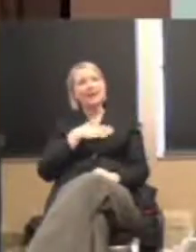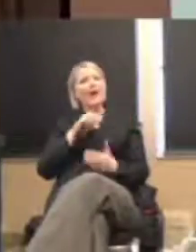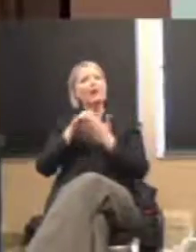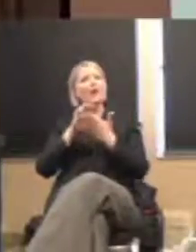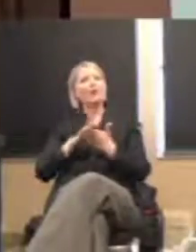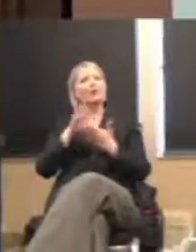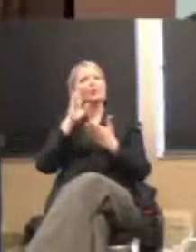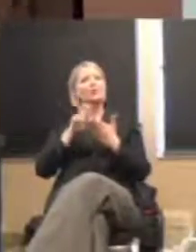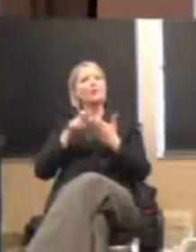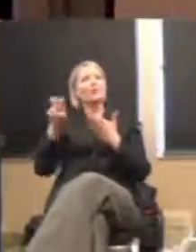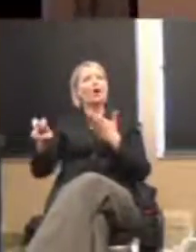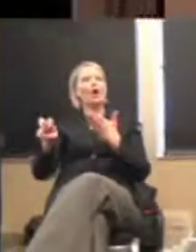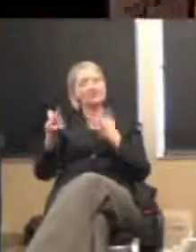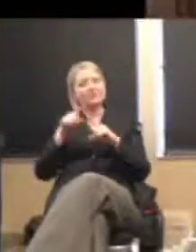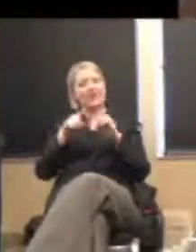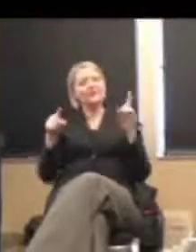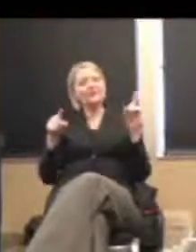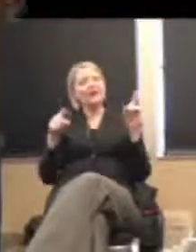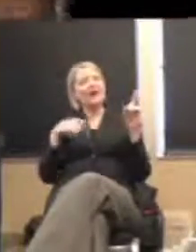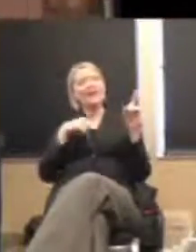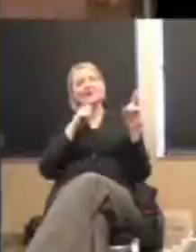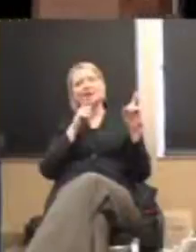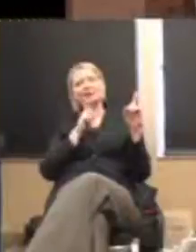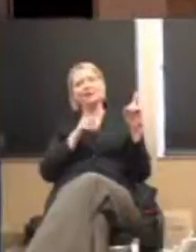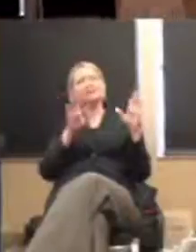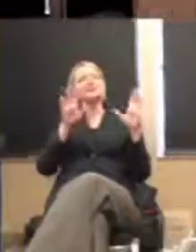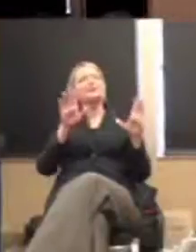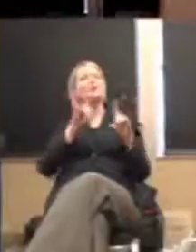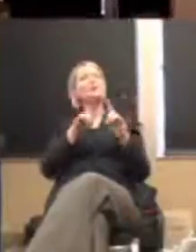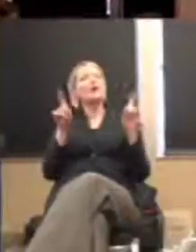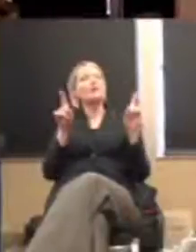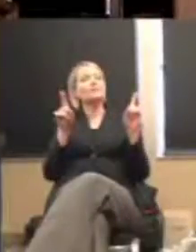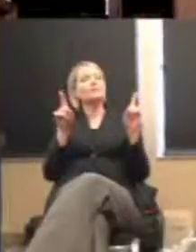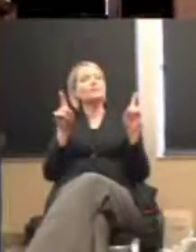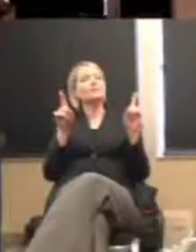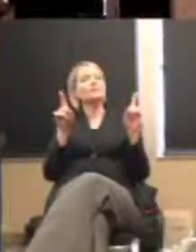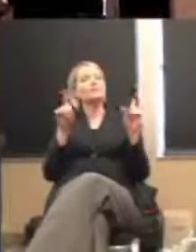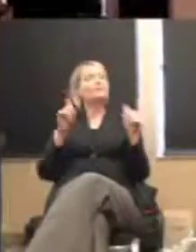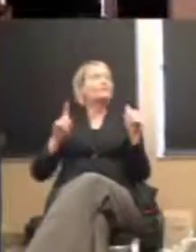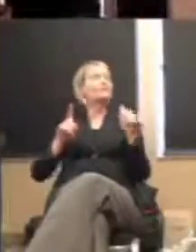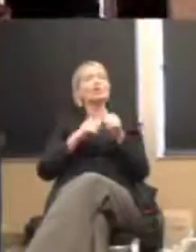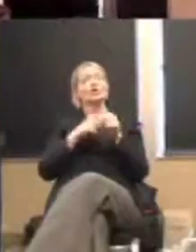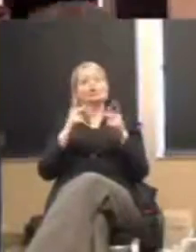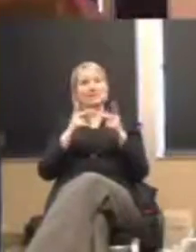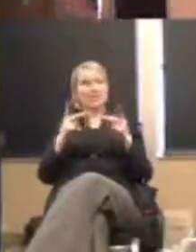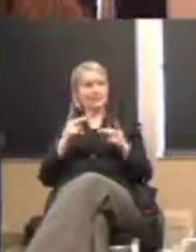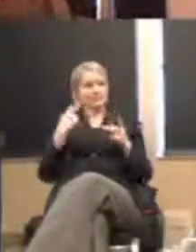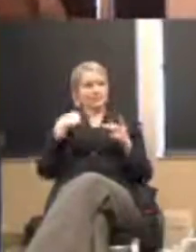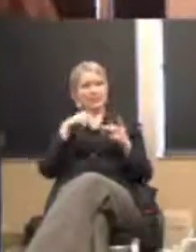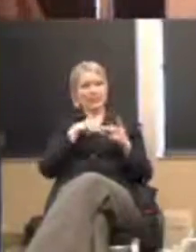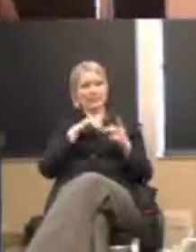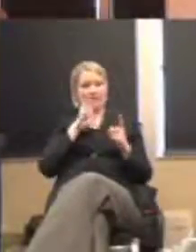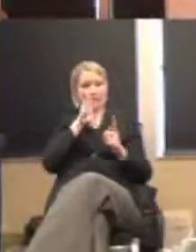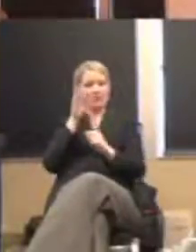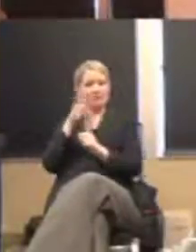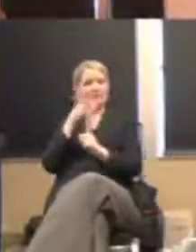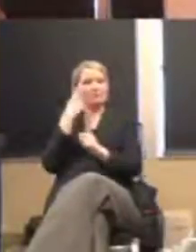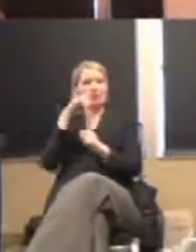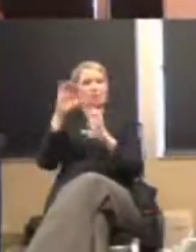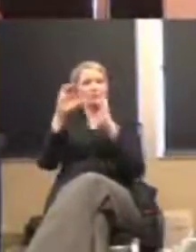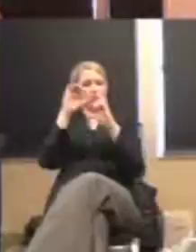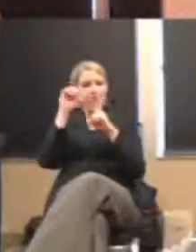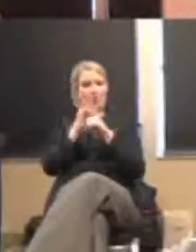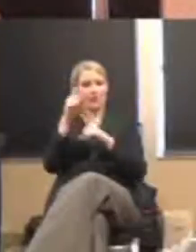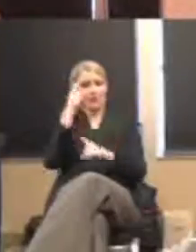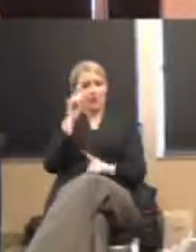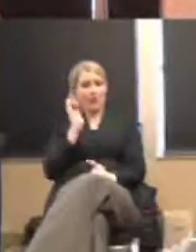this track. I'm not exactly sure. But the first place we go for communication training for our